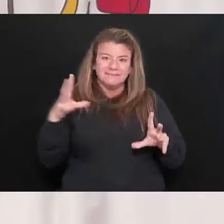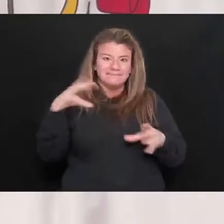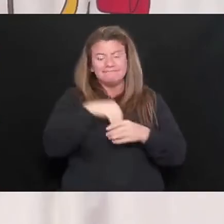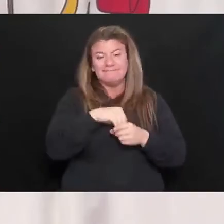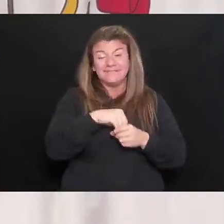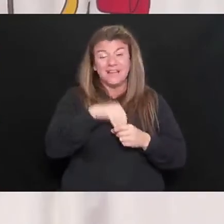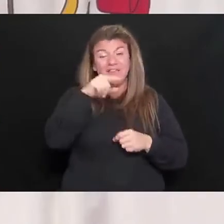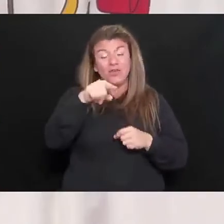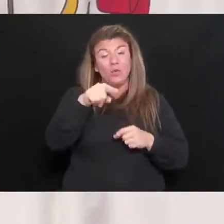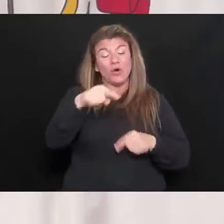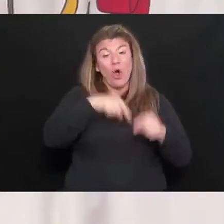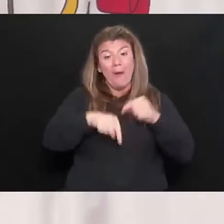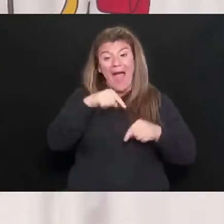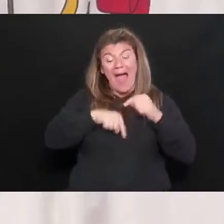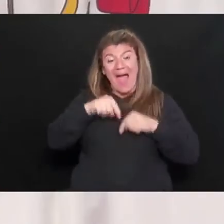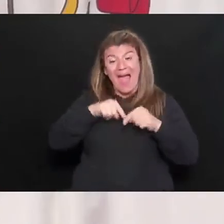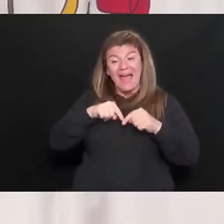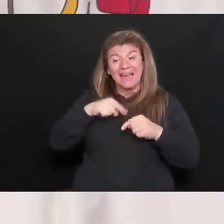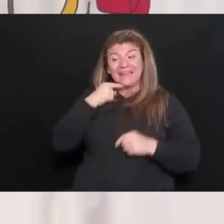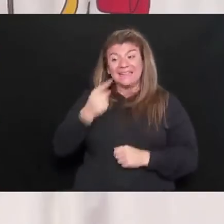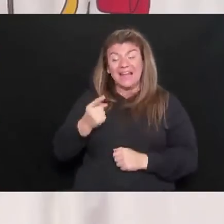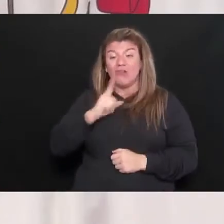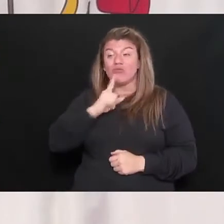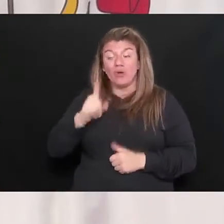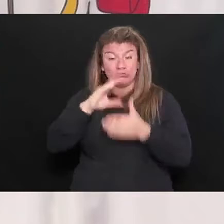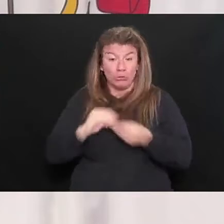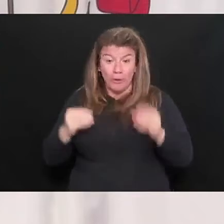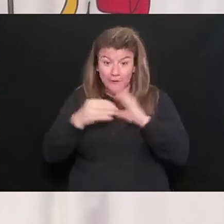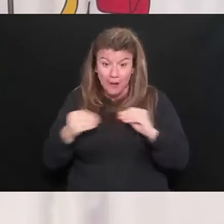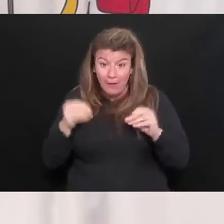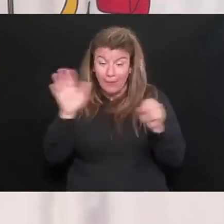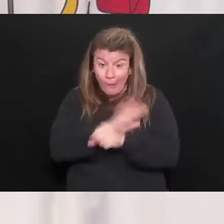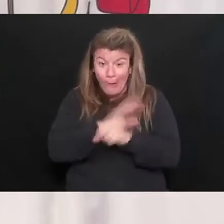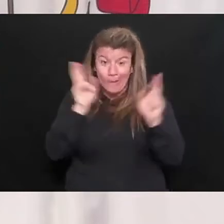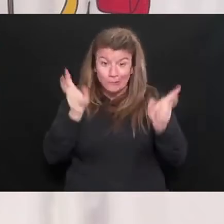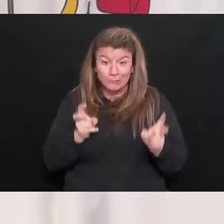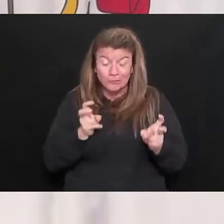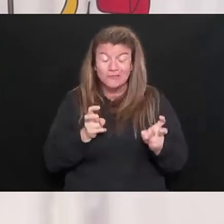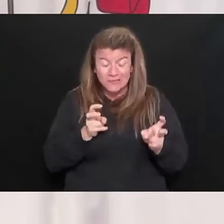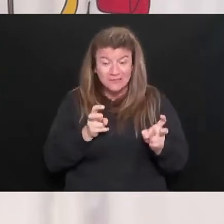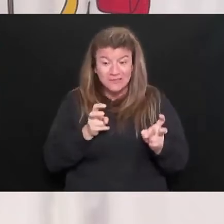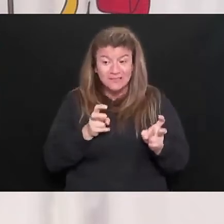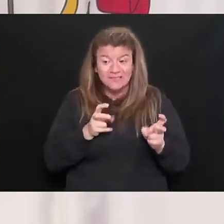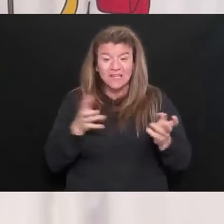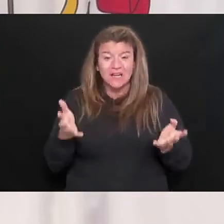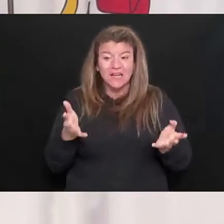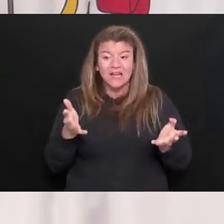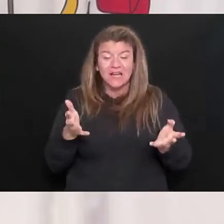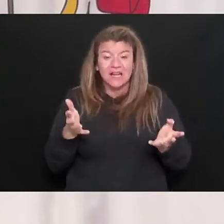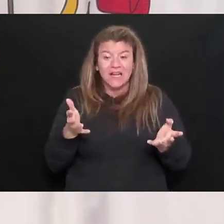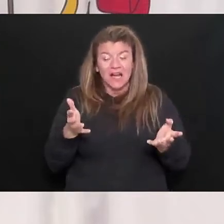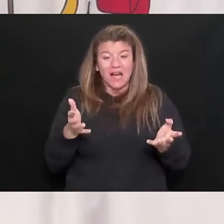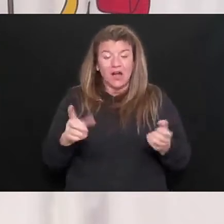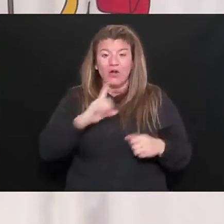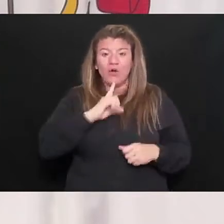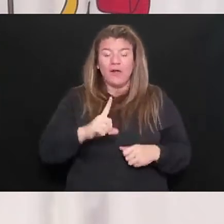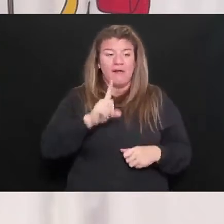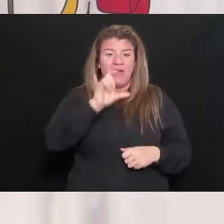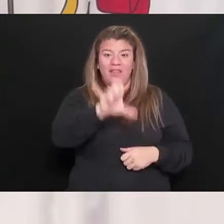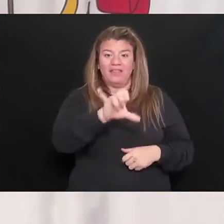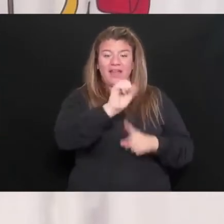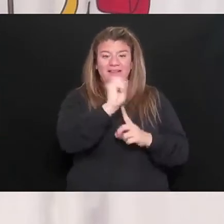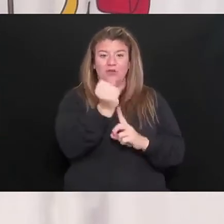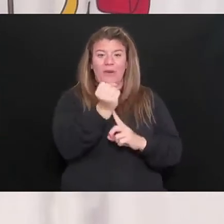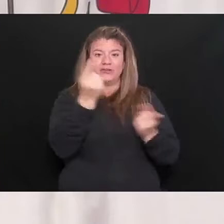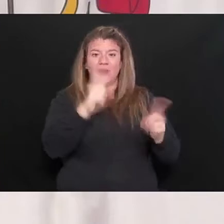you'll go back to and tell the real story about the whole thing, you know, we got the rug just jerked right out from underneath